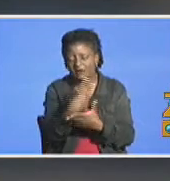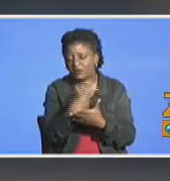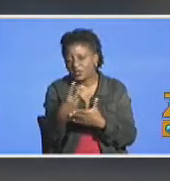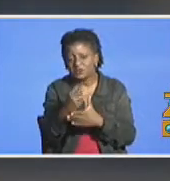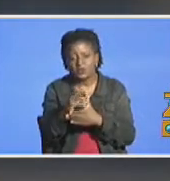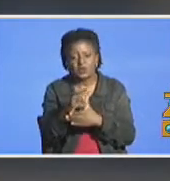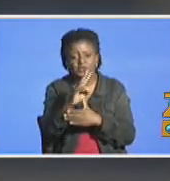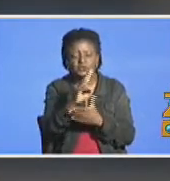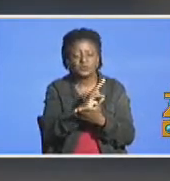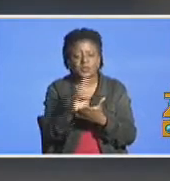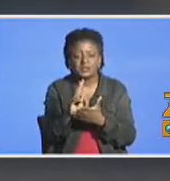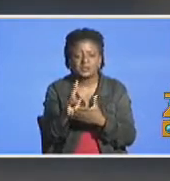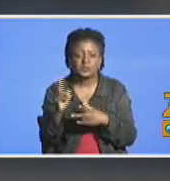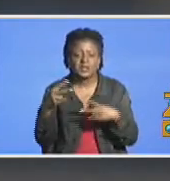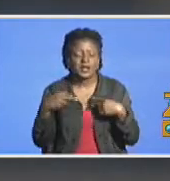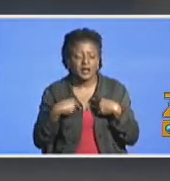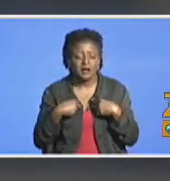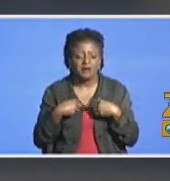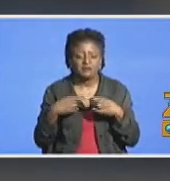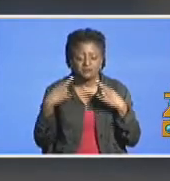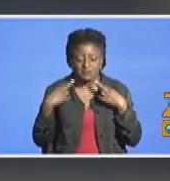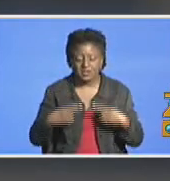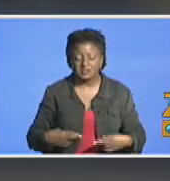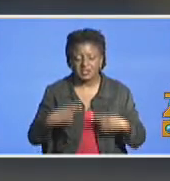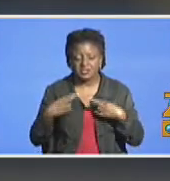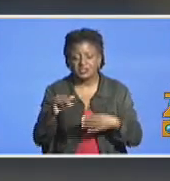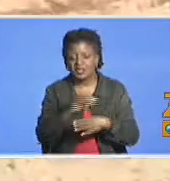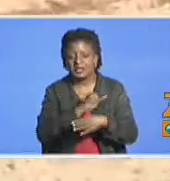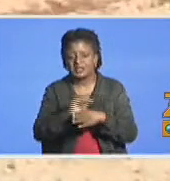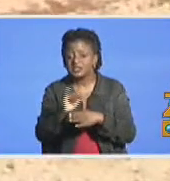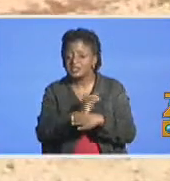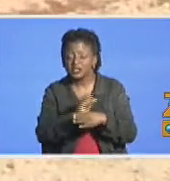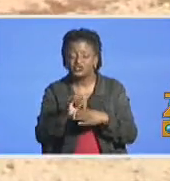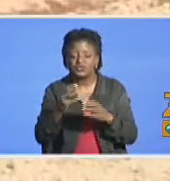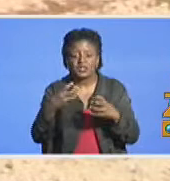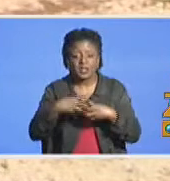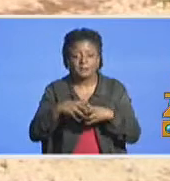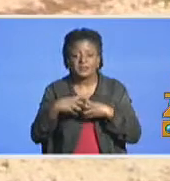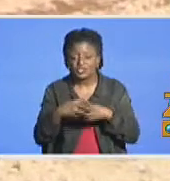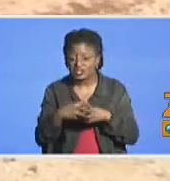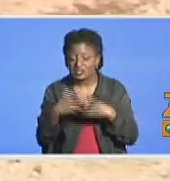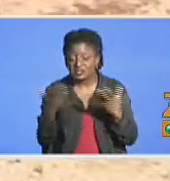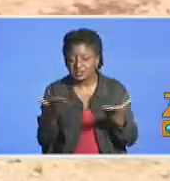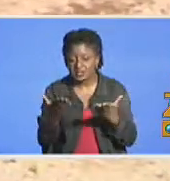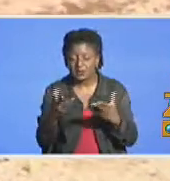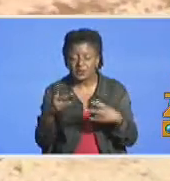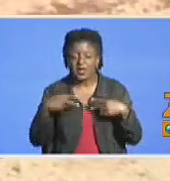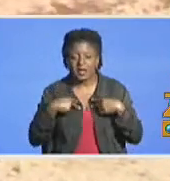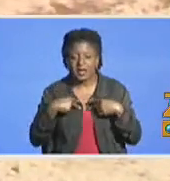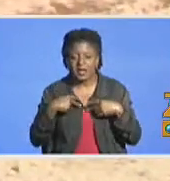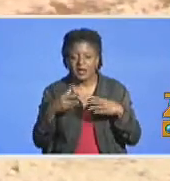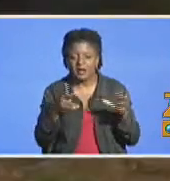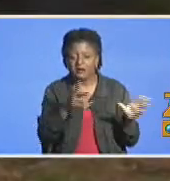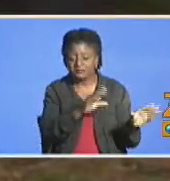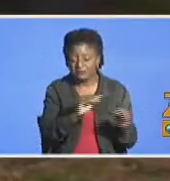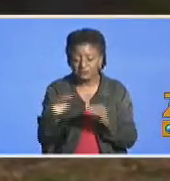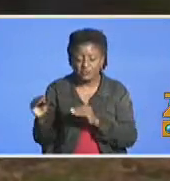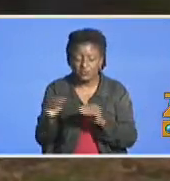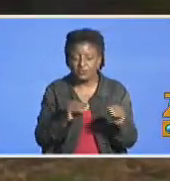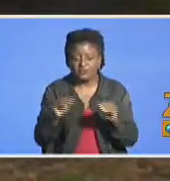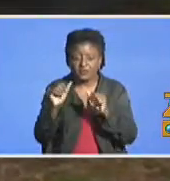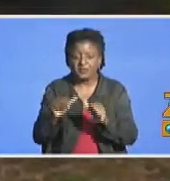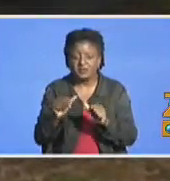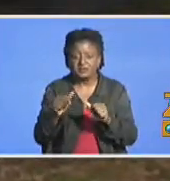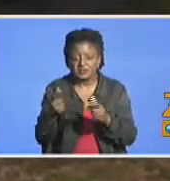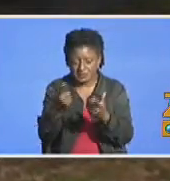we have residential and industrial machines in stock. We have portables that are on the way. And we also have a very